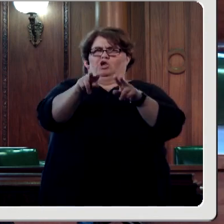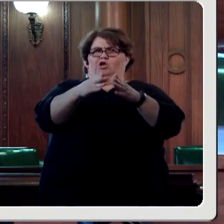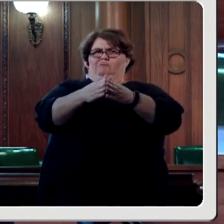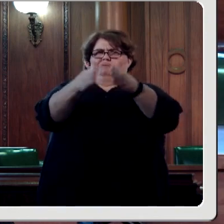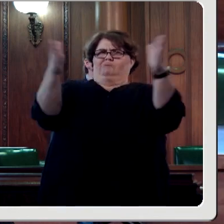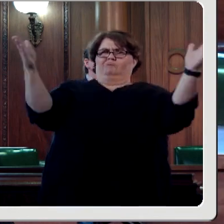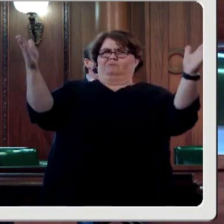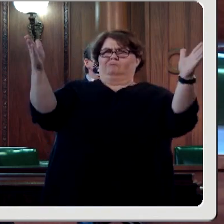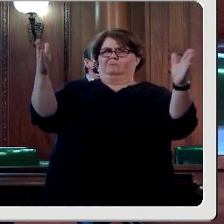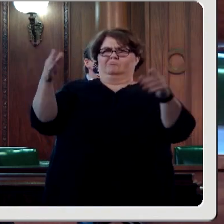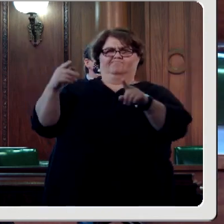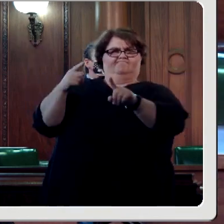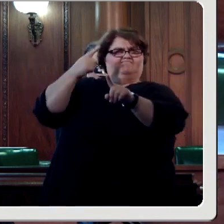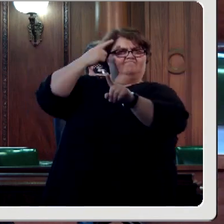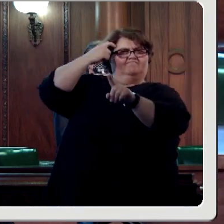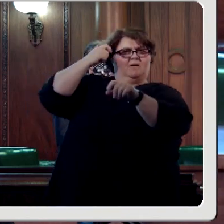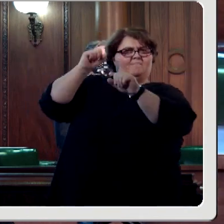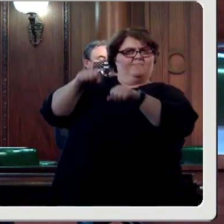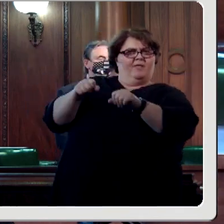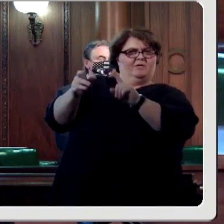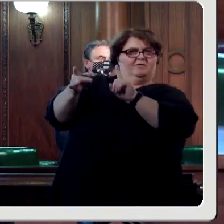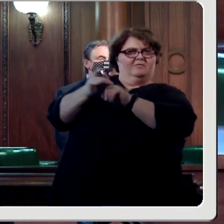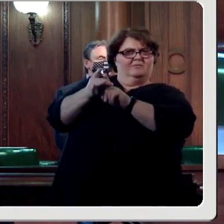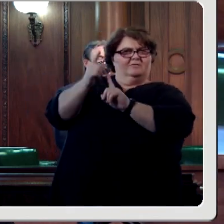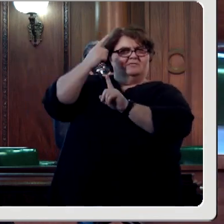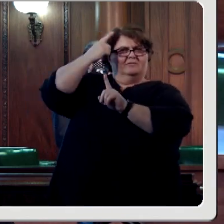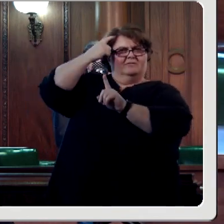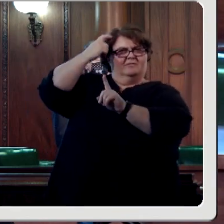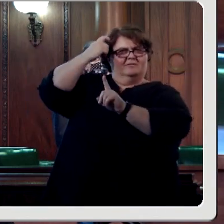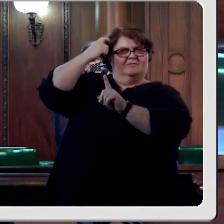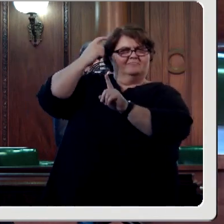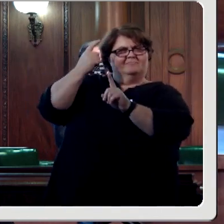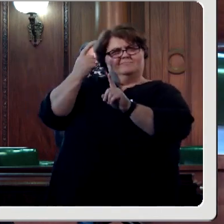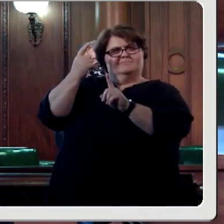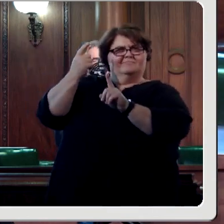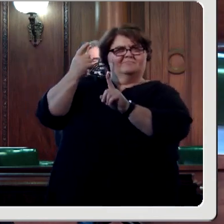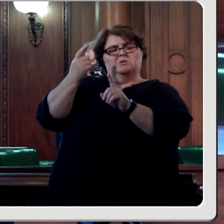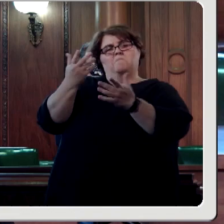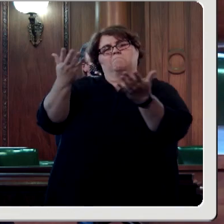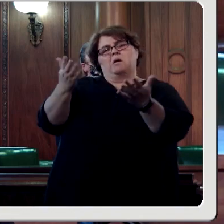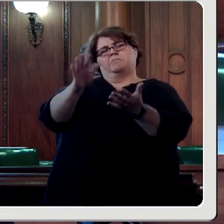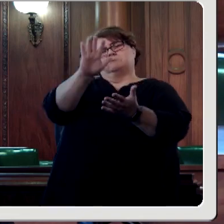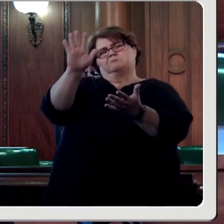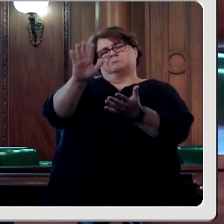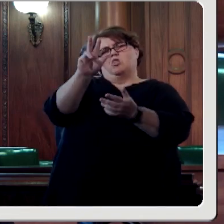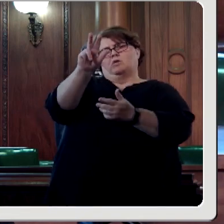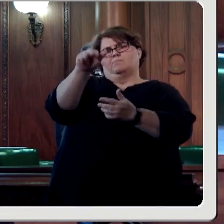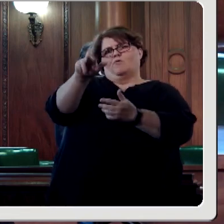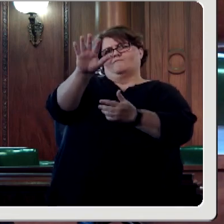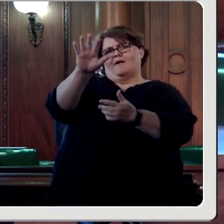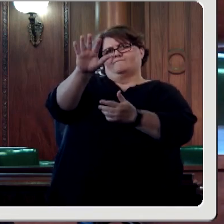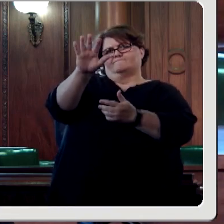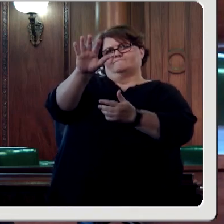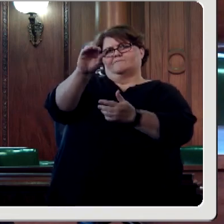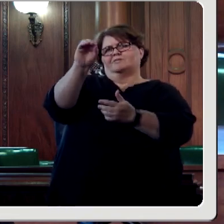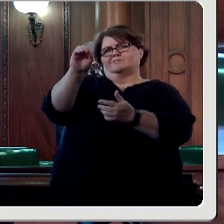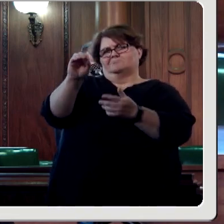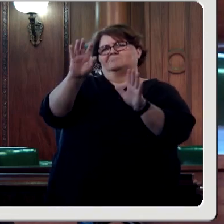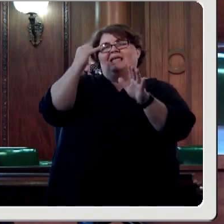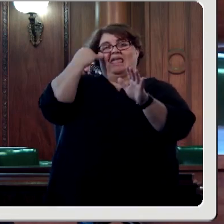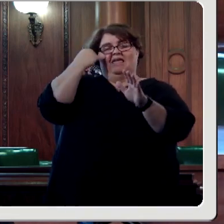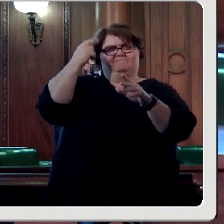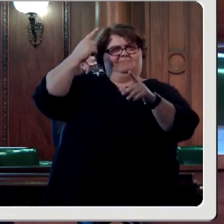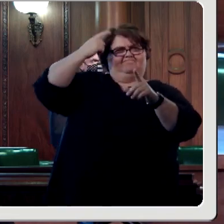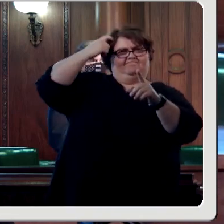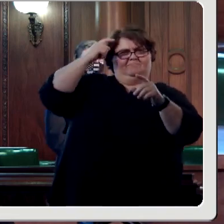is gradually but going up. That's a sign of ongoing community transmission, of course, and many of which